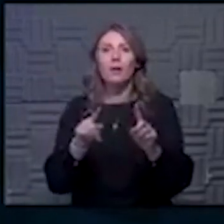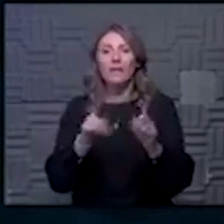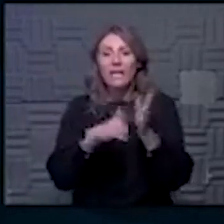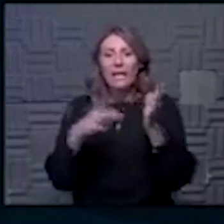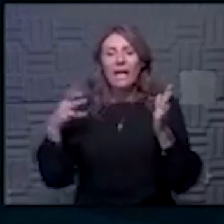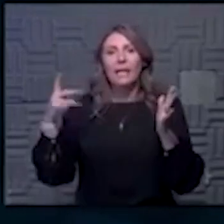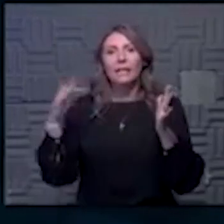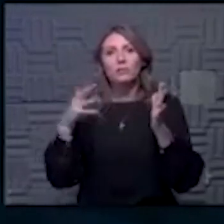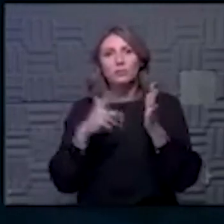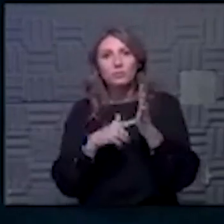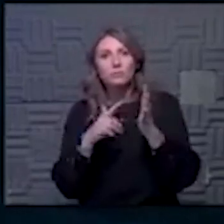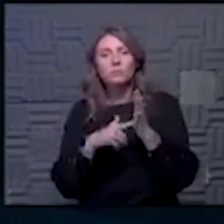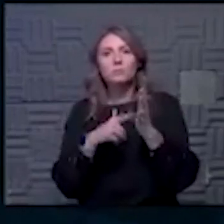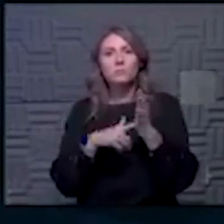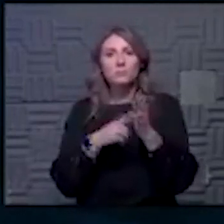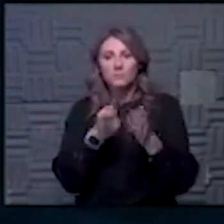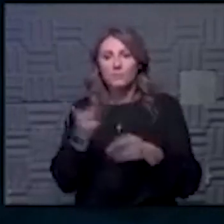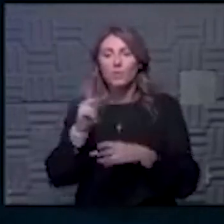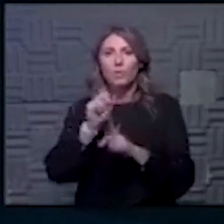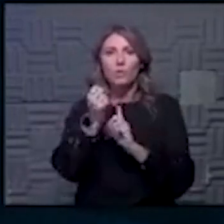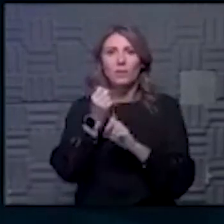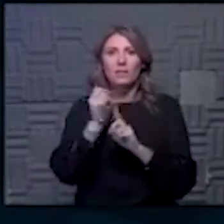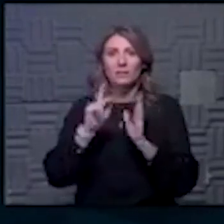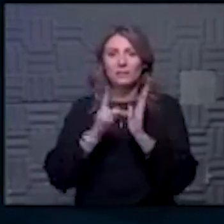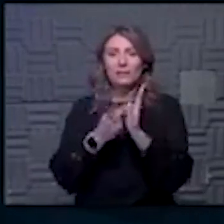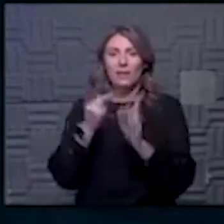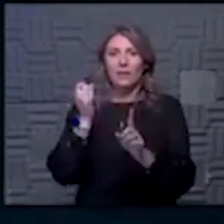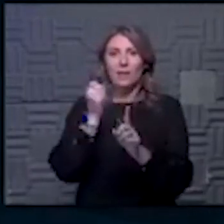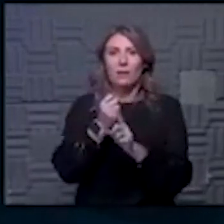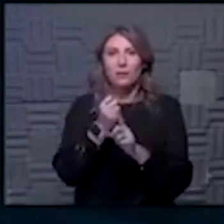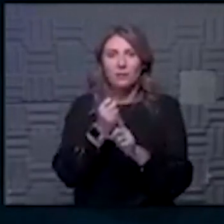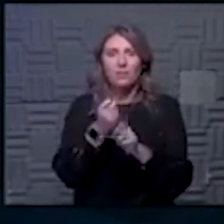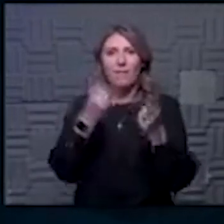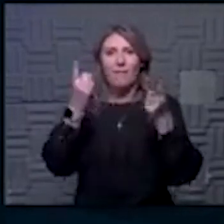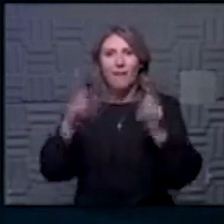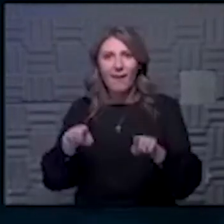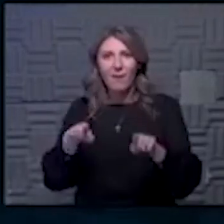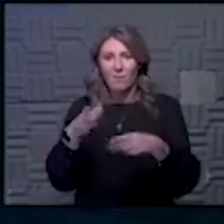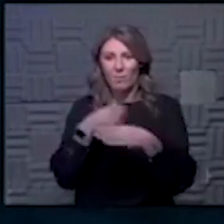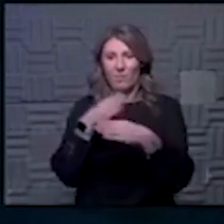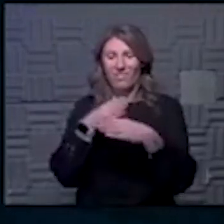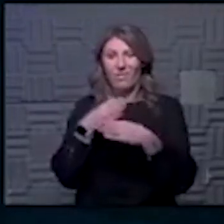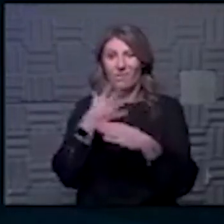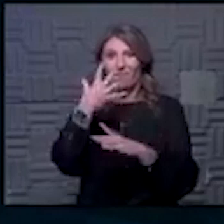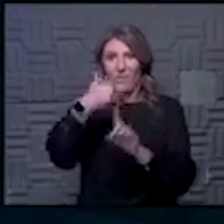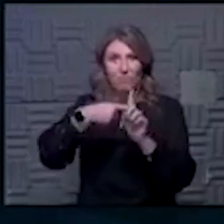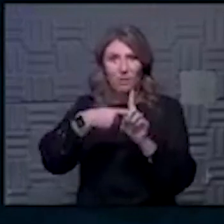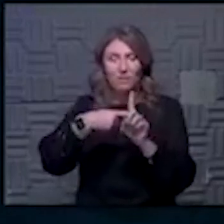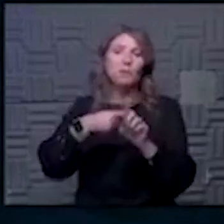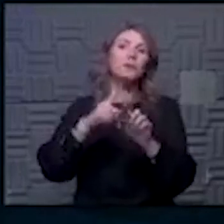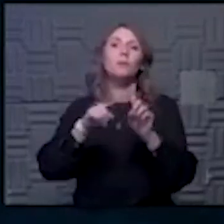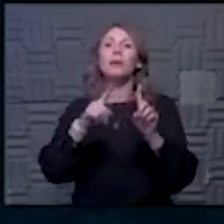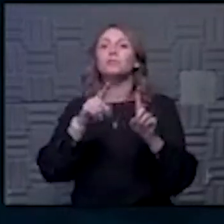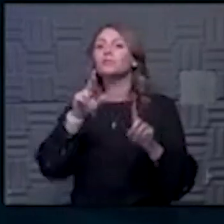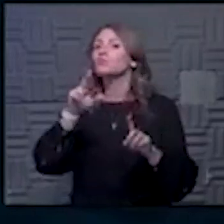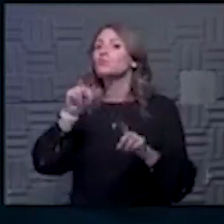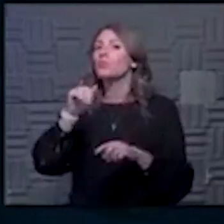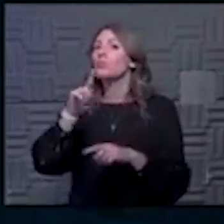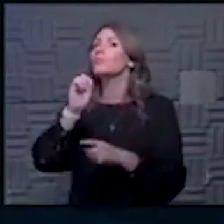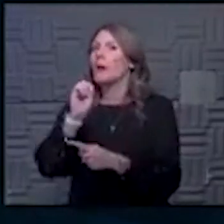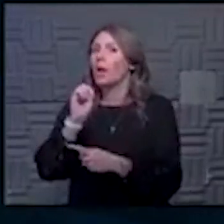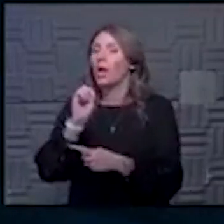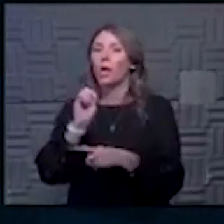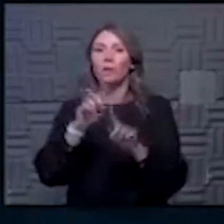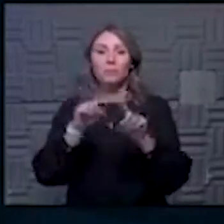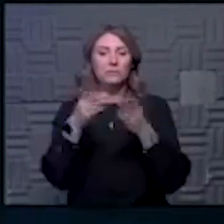occasional, in a handful of cases of a second infection that has occurred within that time frame, but it's rare. In